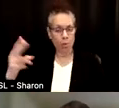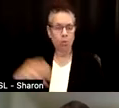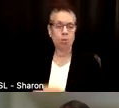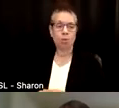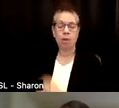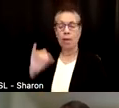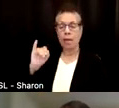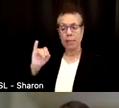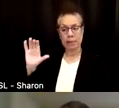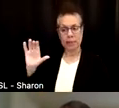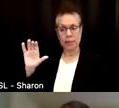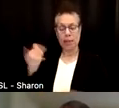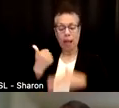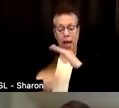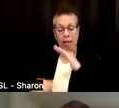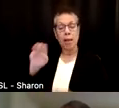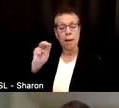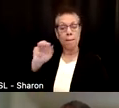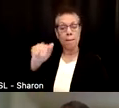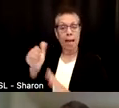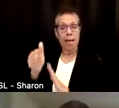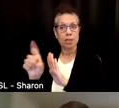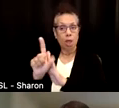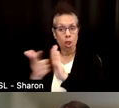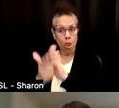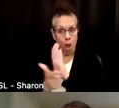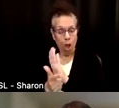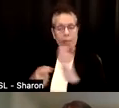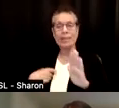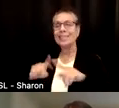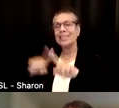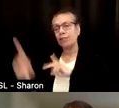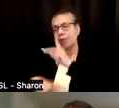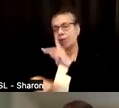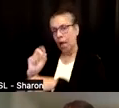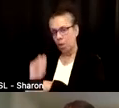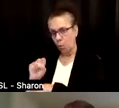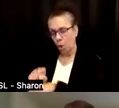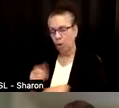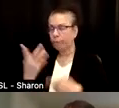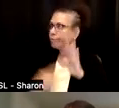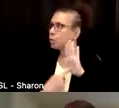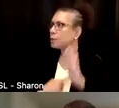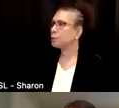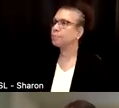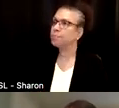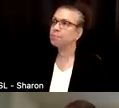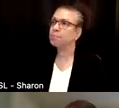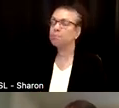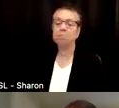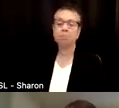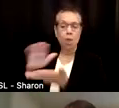is really under Massachusetts law applicable when it's a different kind of work. Say you're a